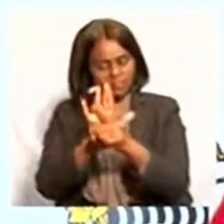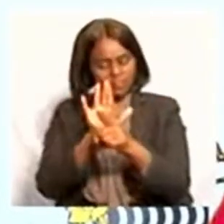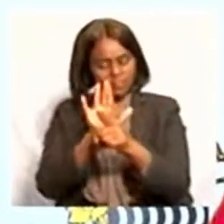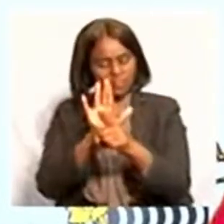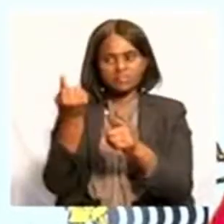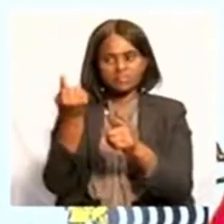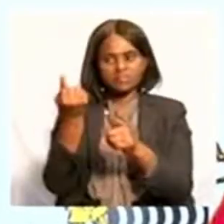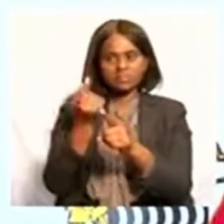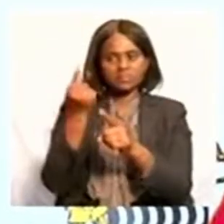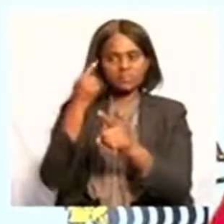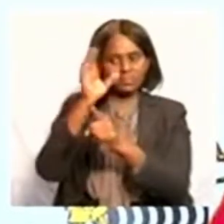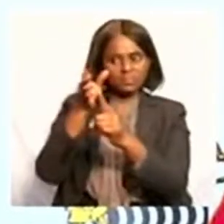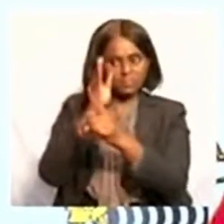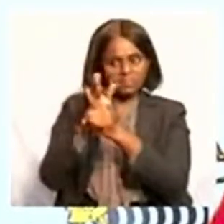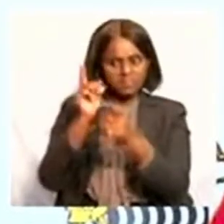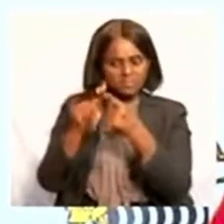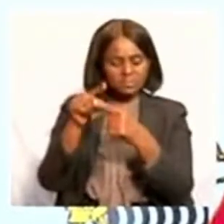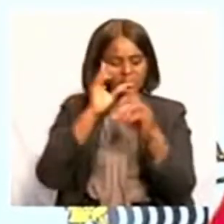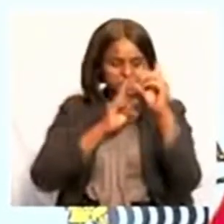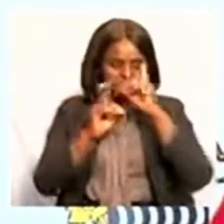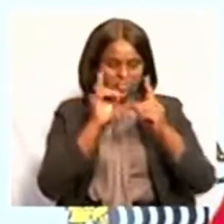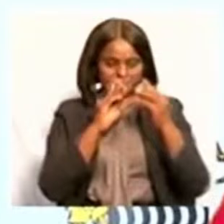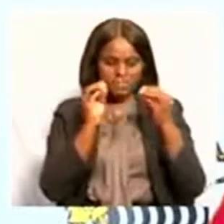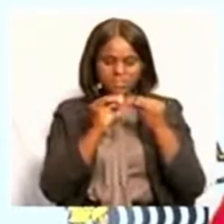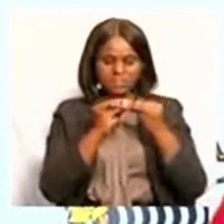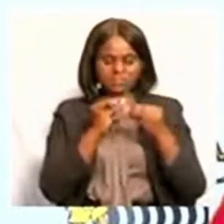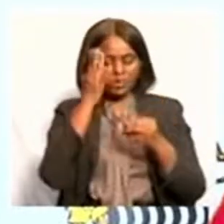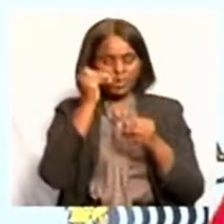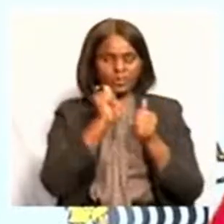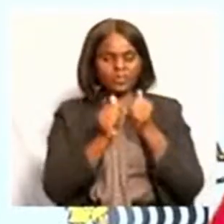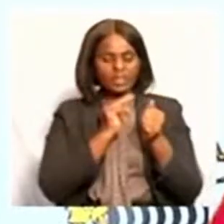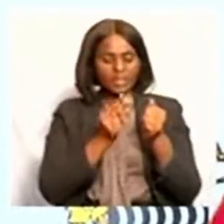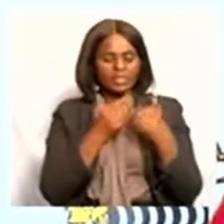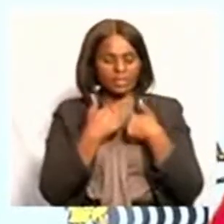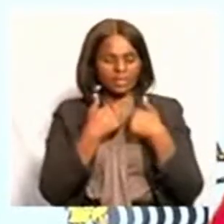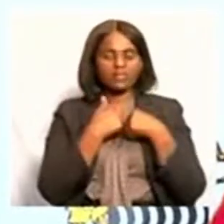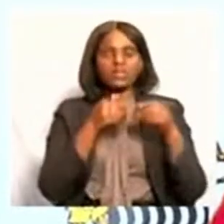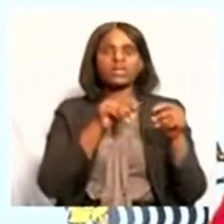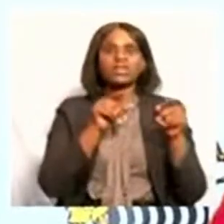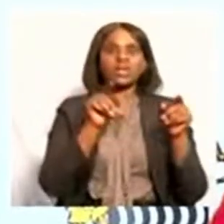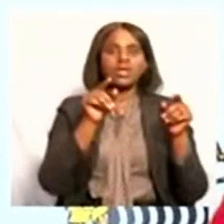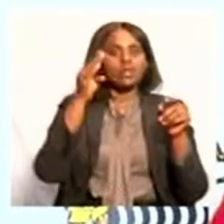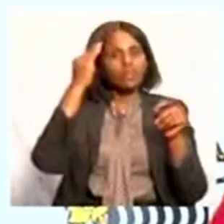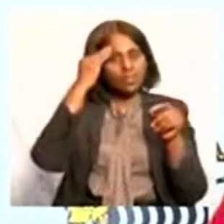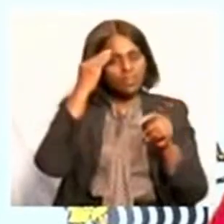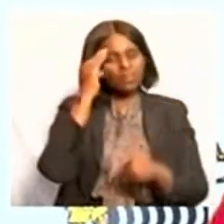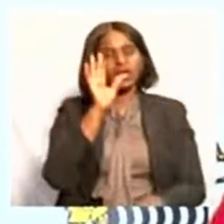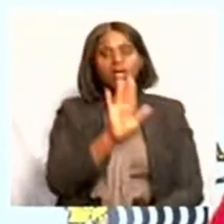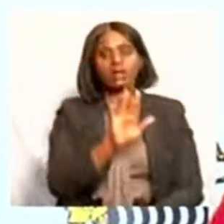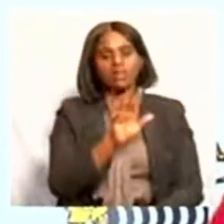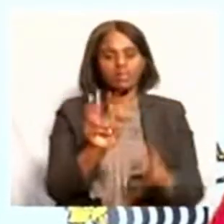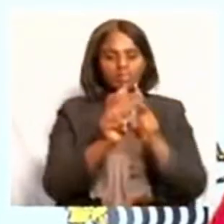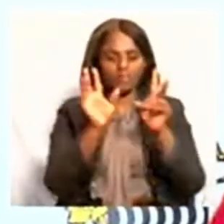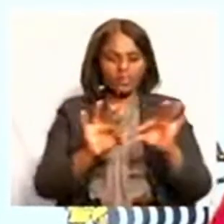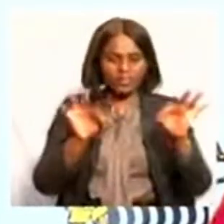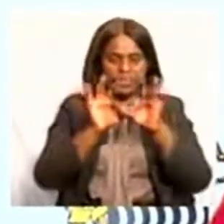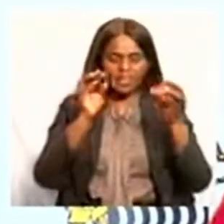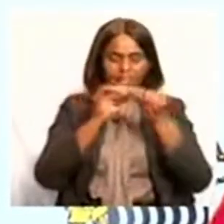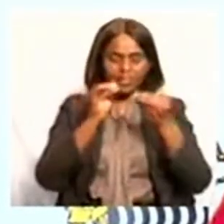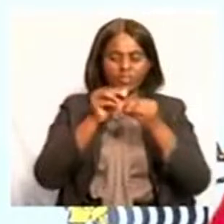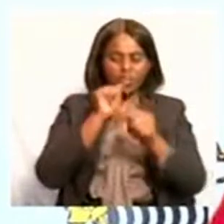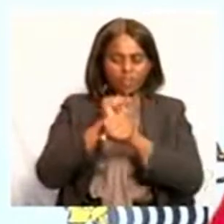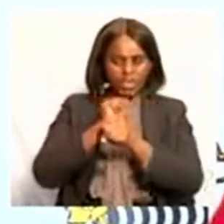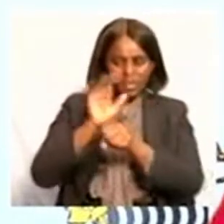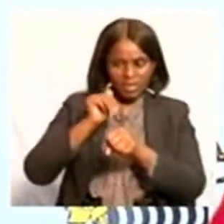for stakeholder engagement. Why? Because we also recognize the important role that they